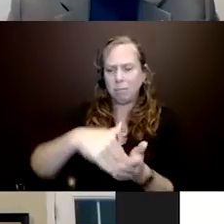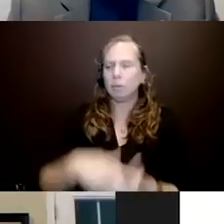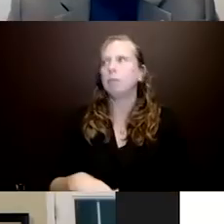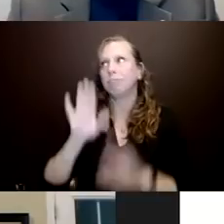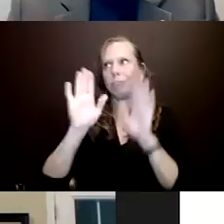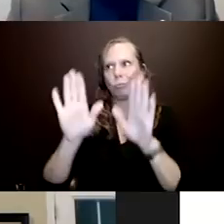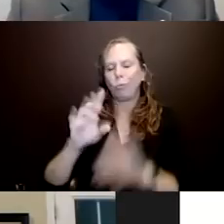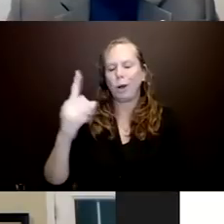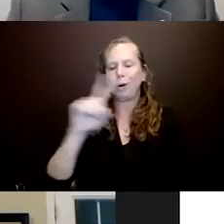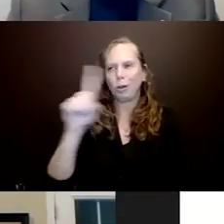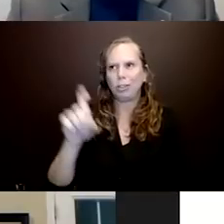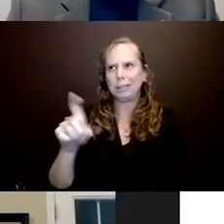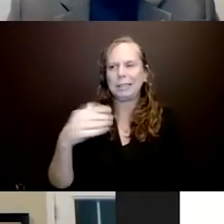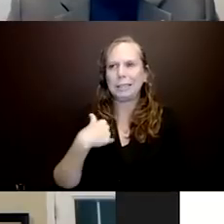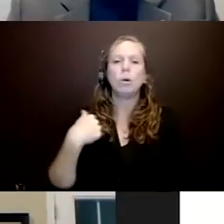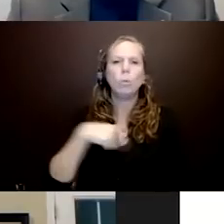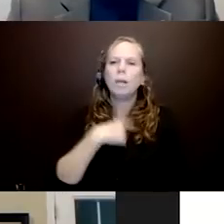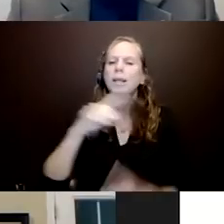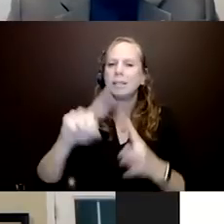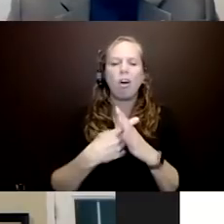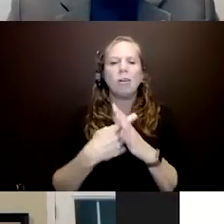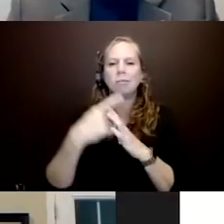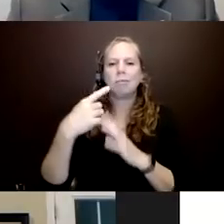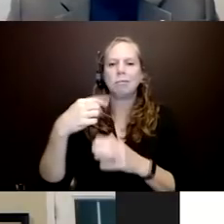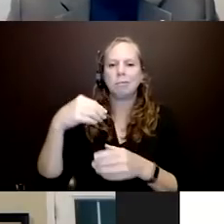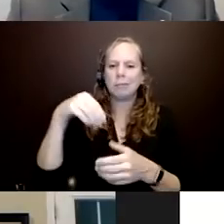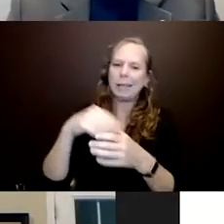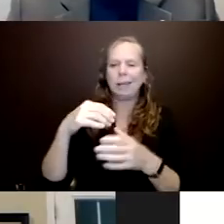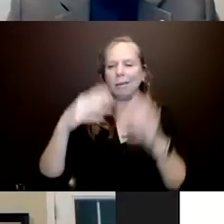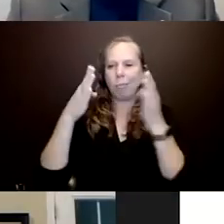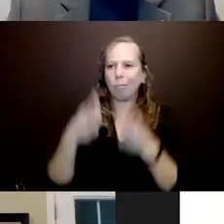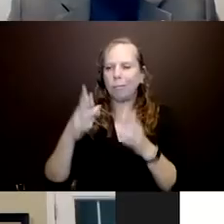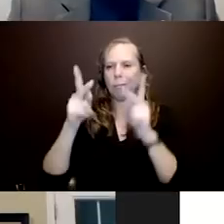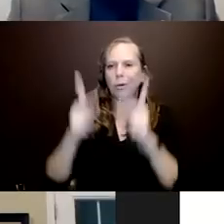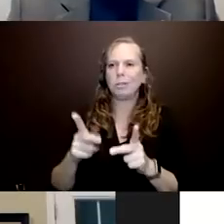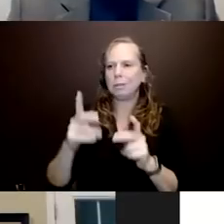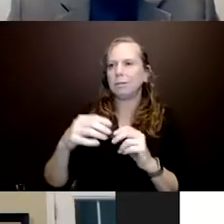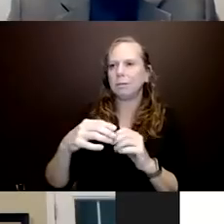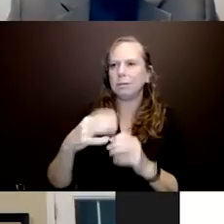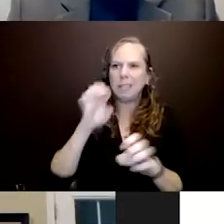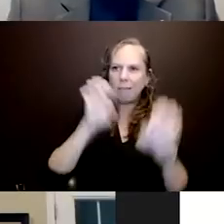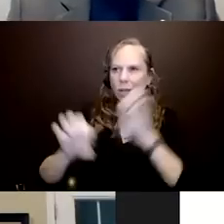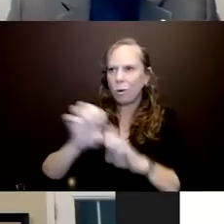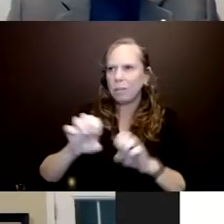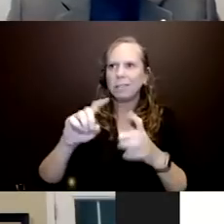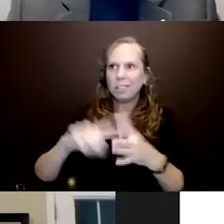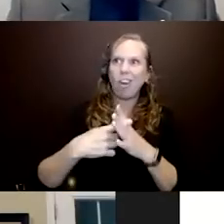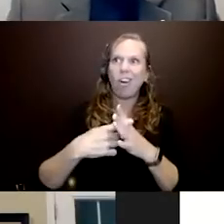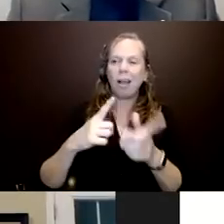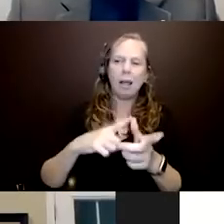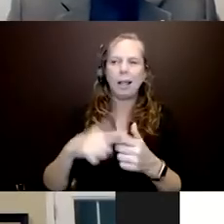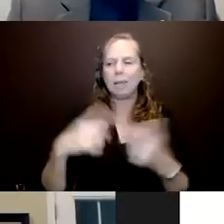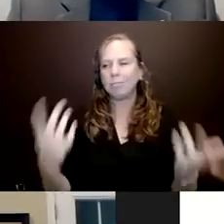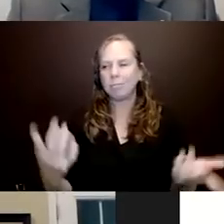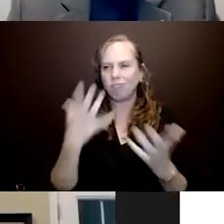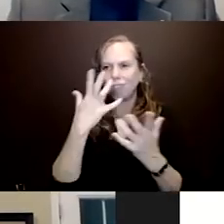We did start in-person evaluations last week. We were very excited. I think we were off to a great start. And then unfortunately, due to the